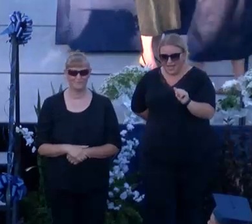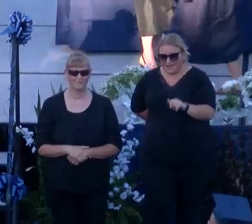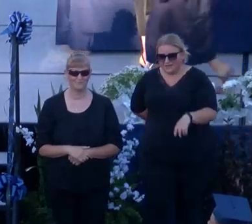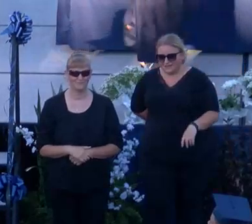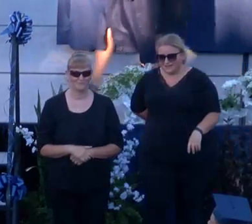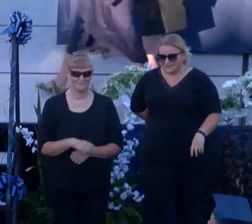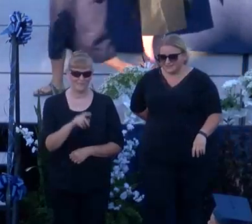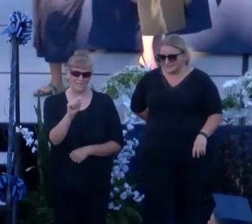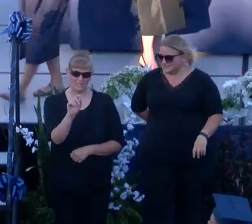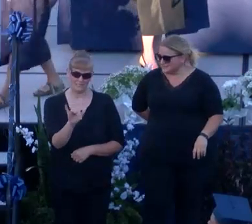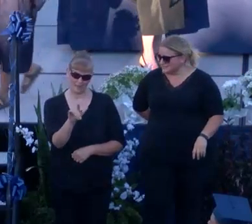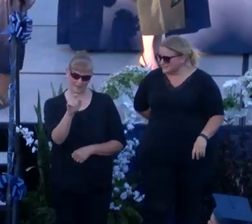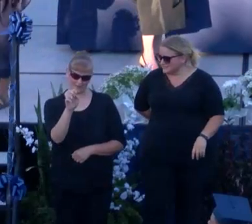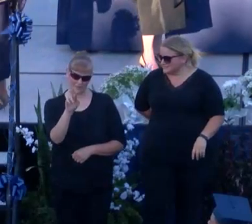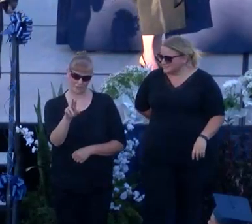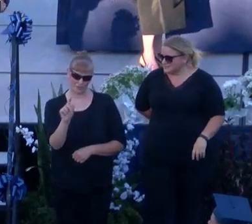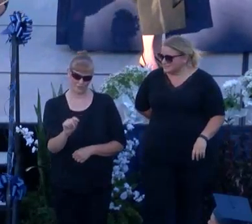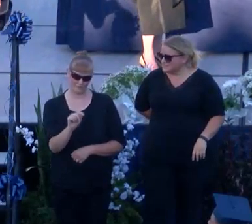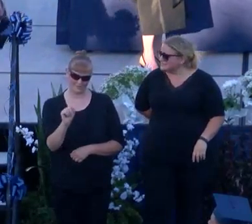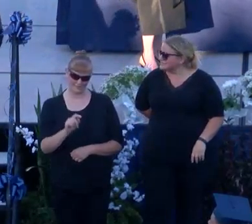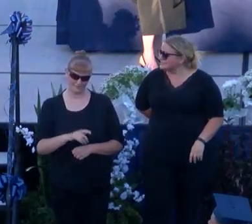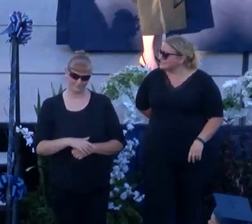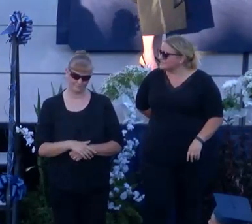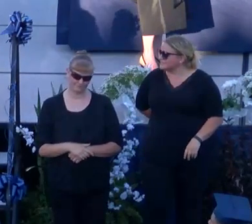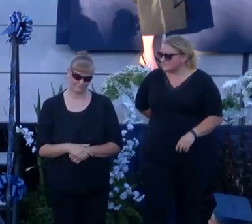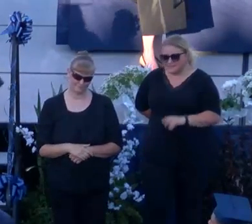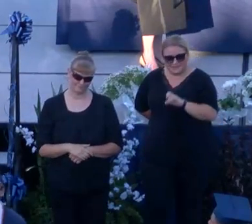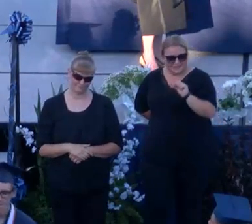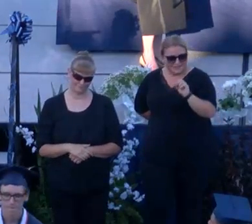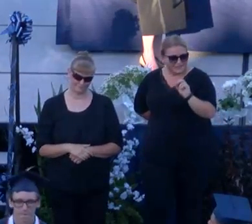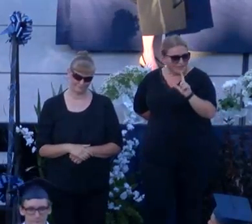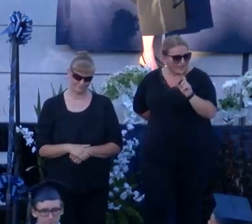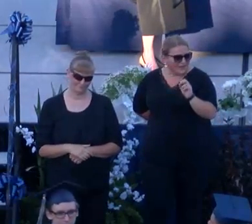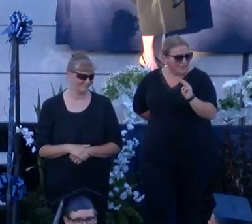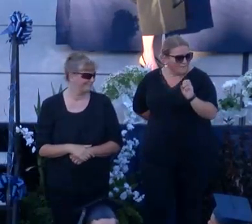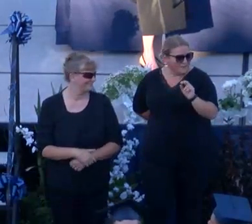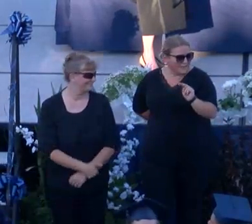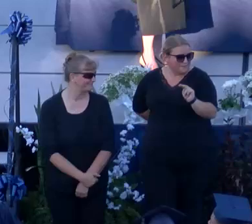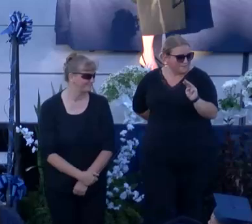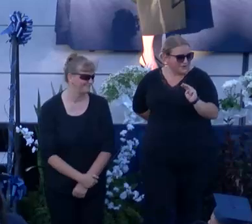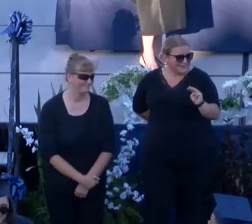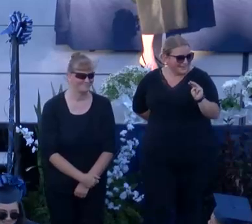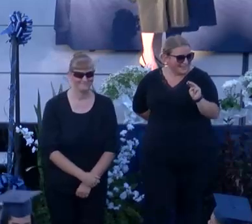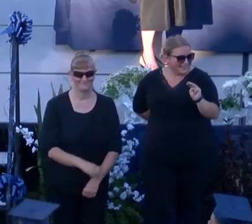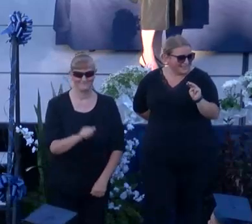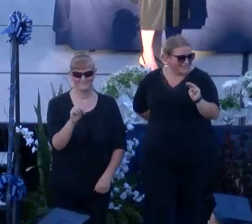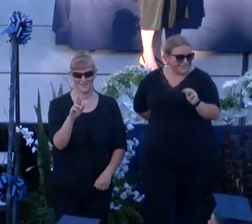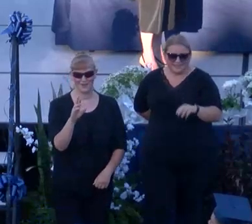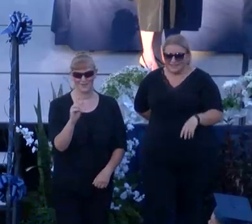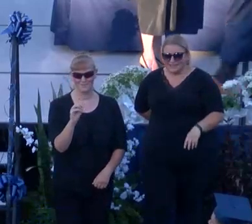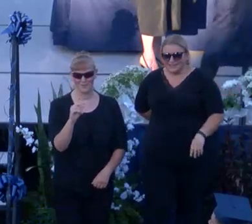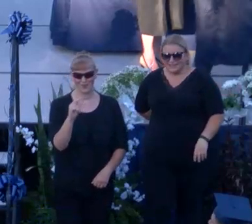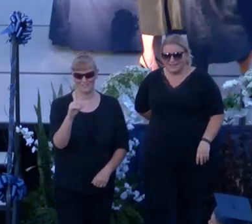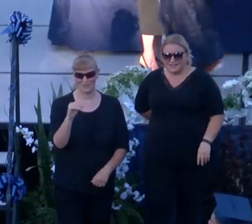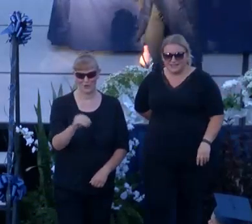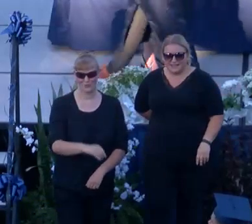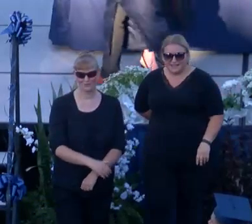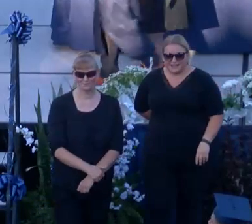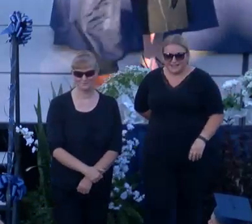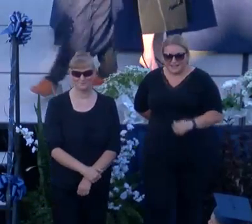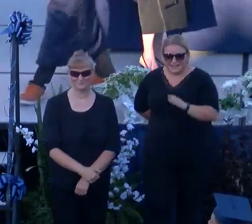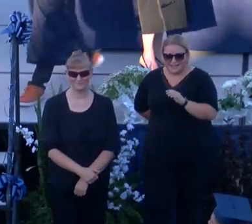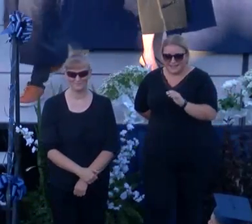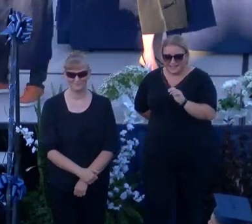Tyler Thompson. Solomon Martinez. Armando Lopez.